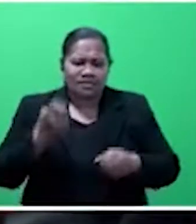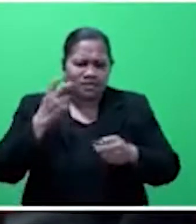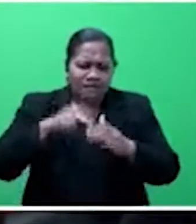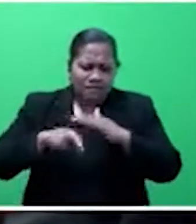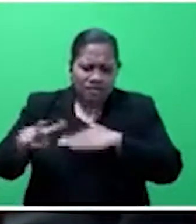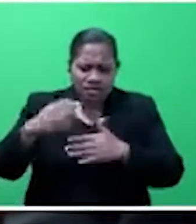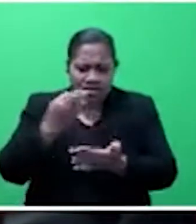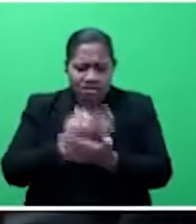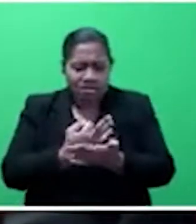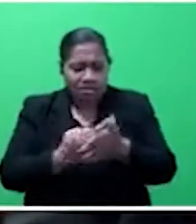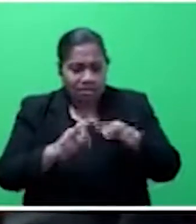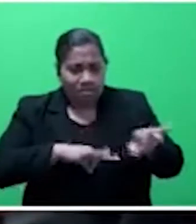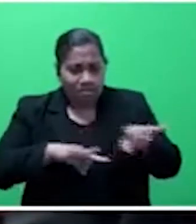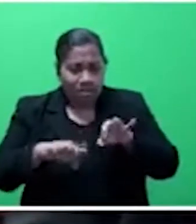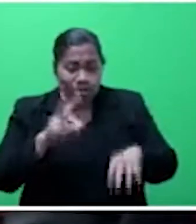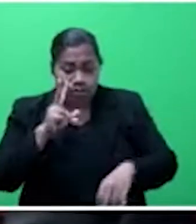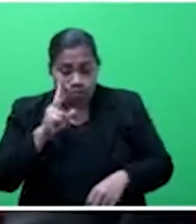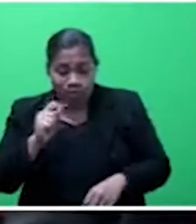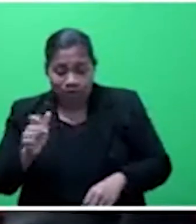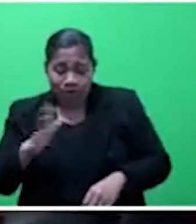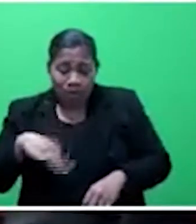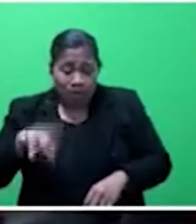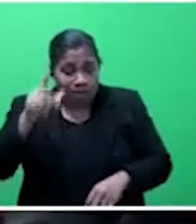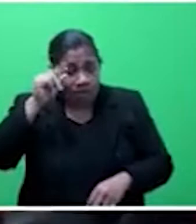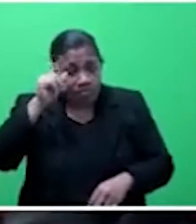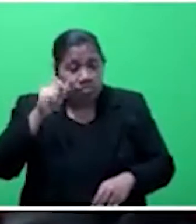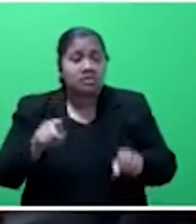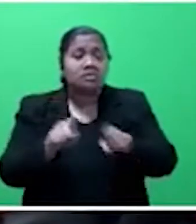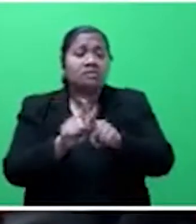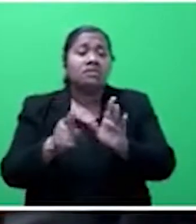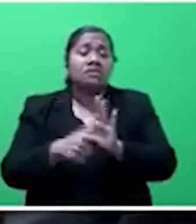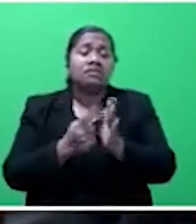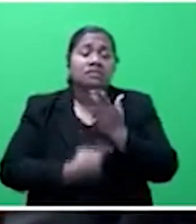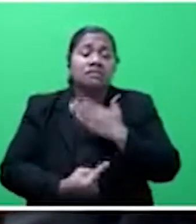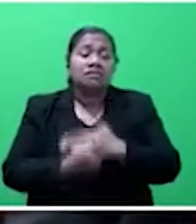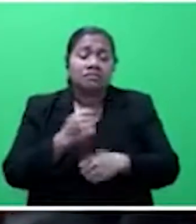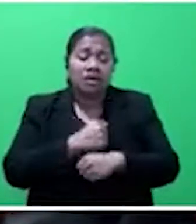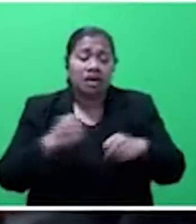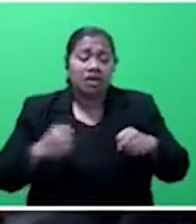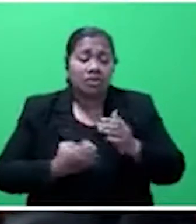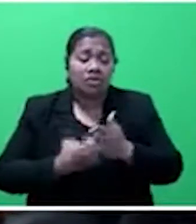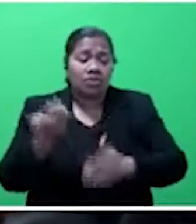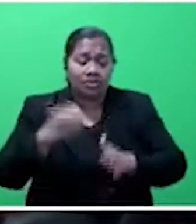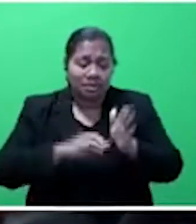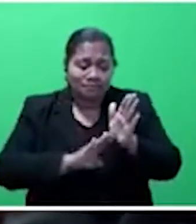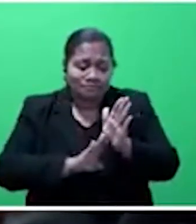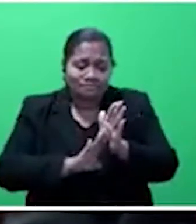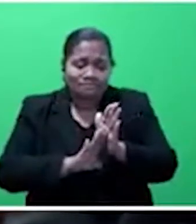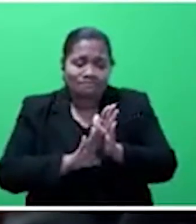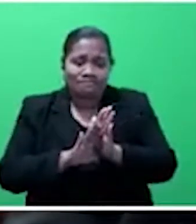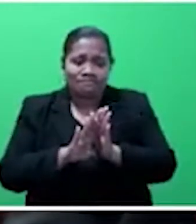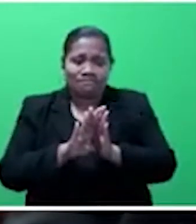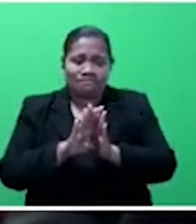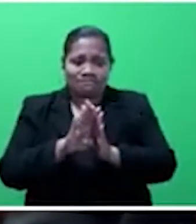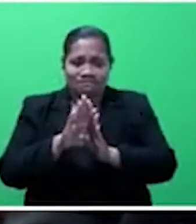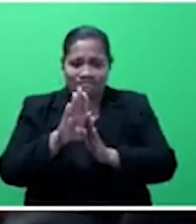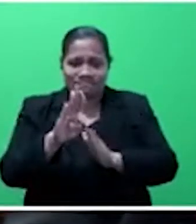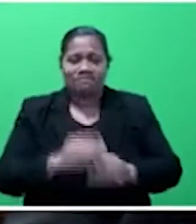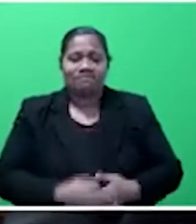look after all Fijians and at the same time build our economy in a sustainable and a fit-for-purpose